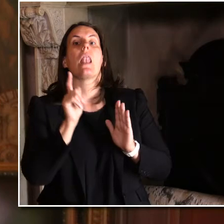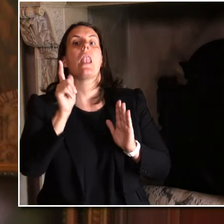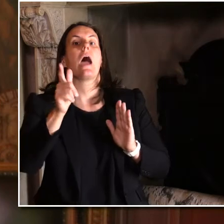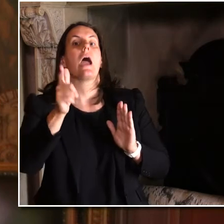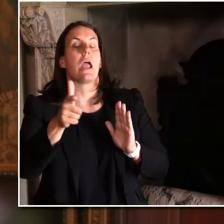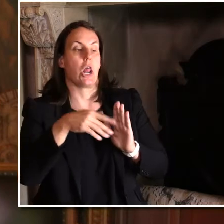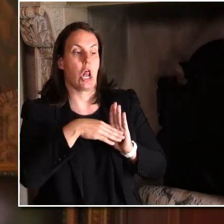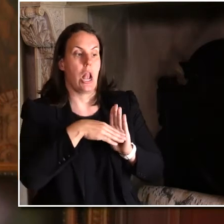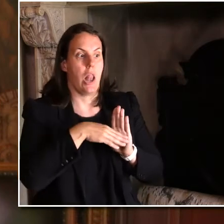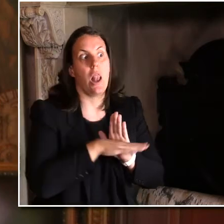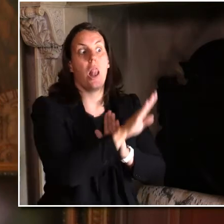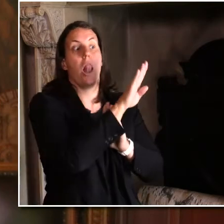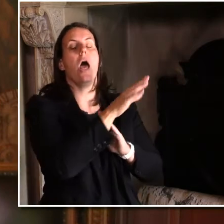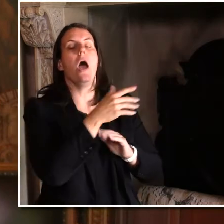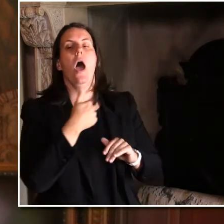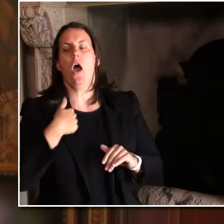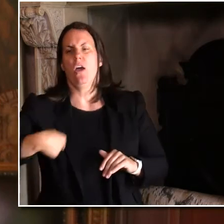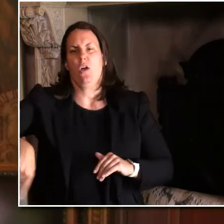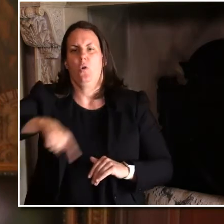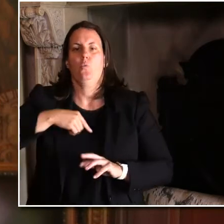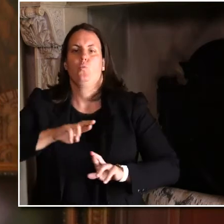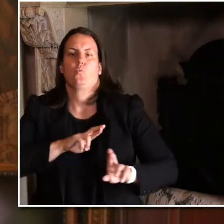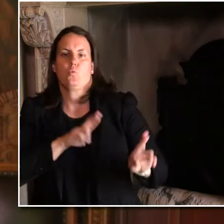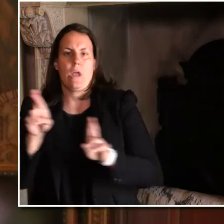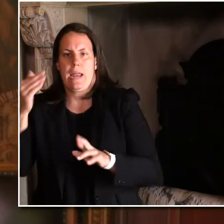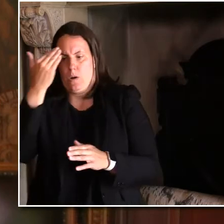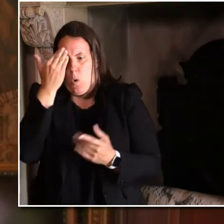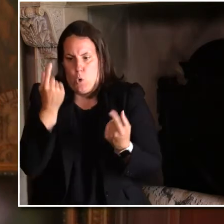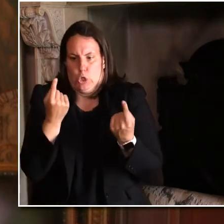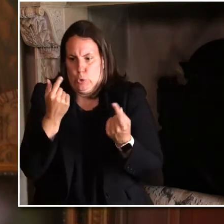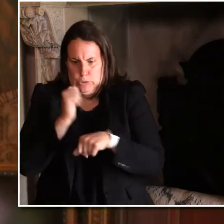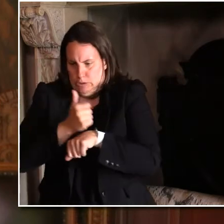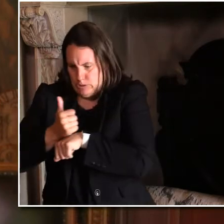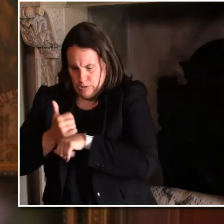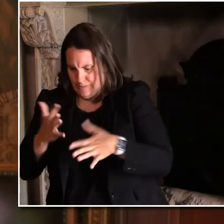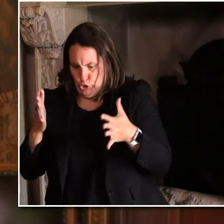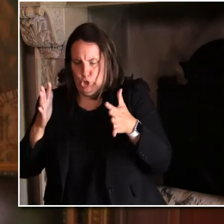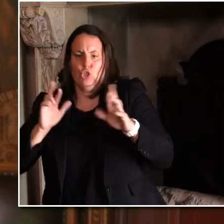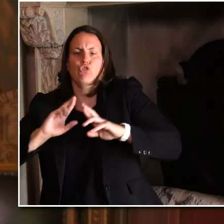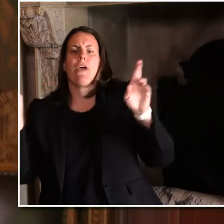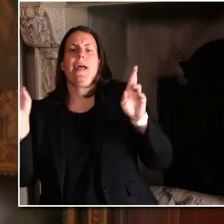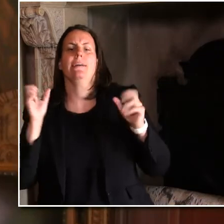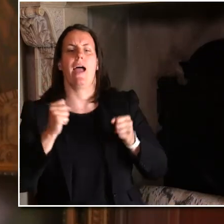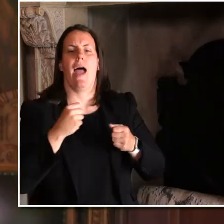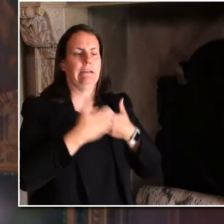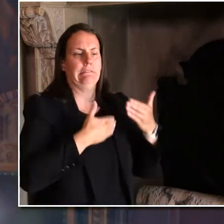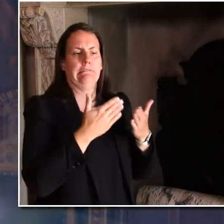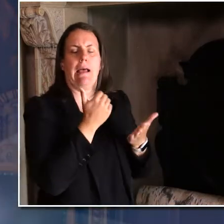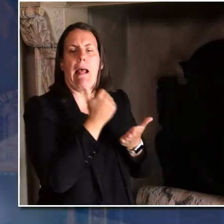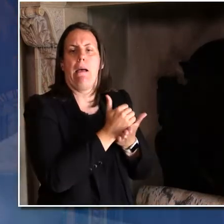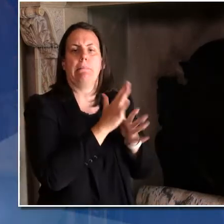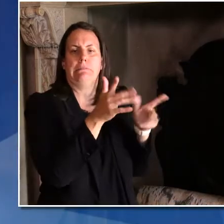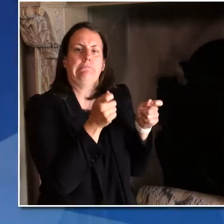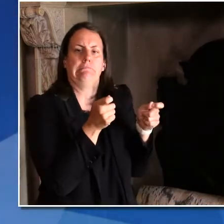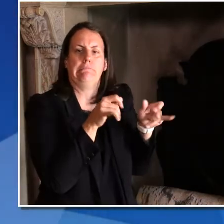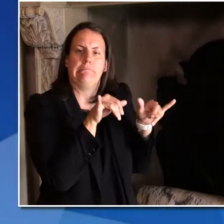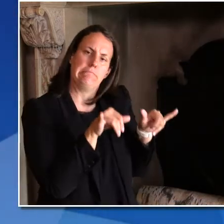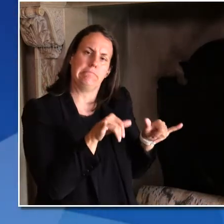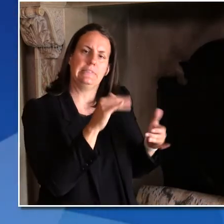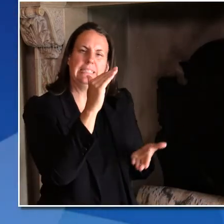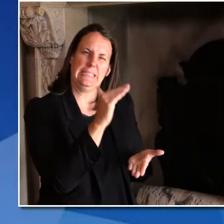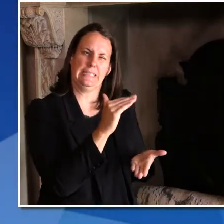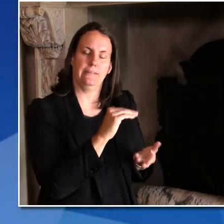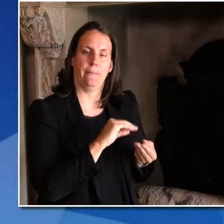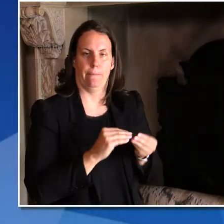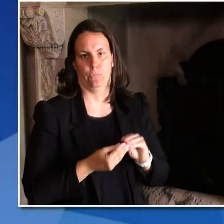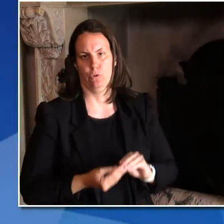epidemic when people start gathering and other respiratory viruses start circulating. Thank you, Megan. Now to Scott Bauer from